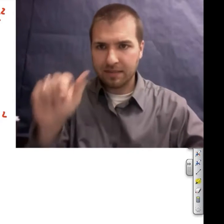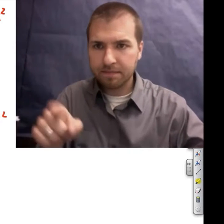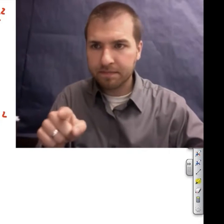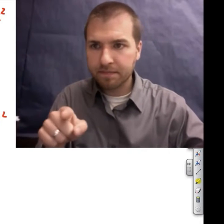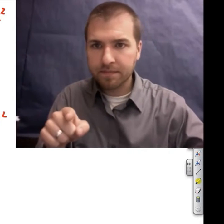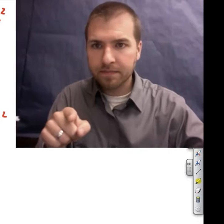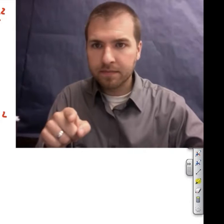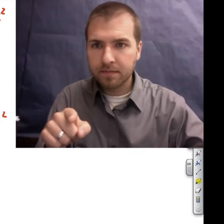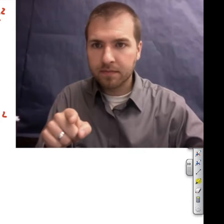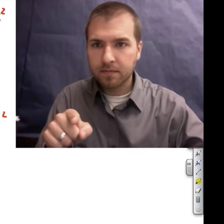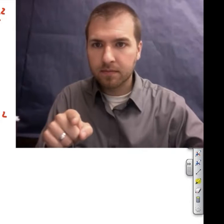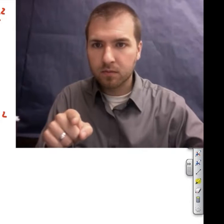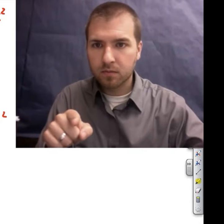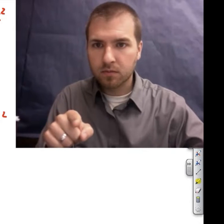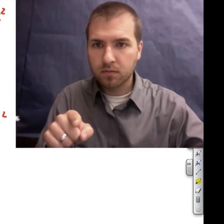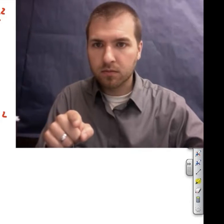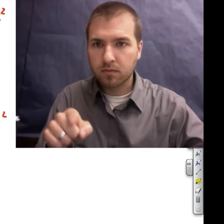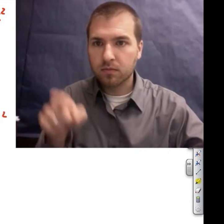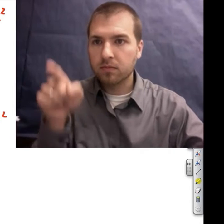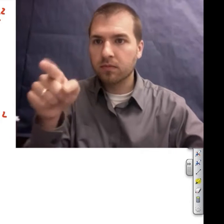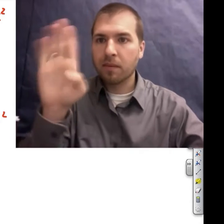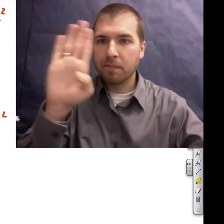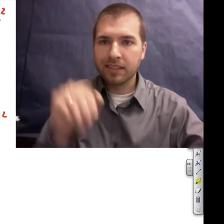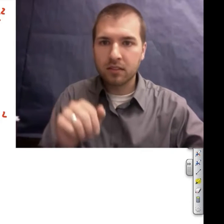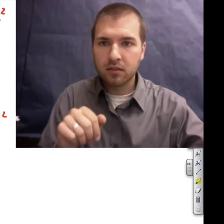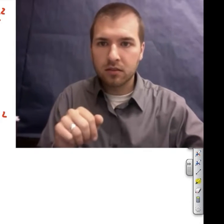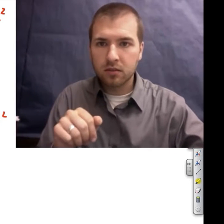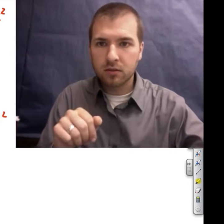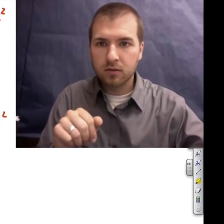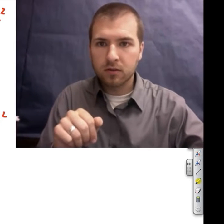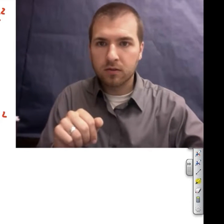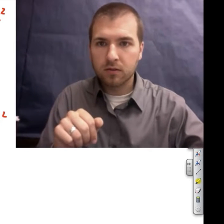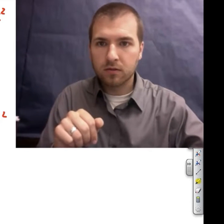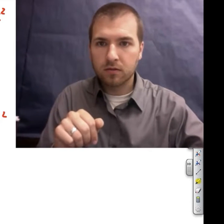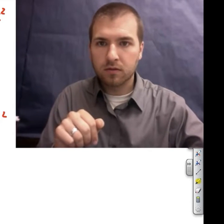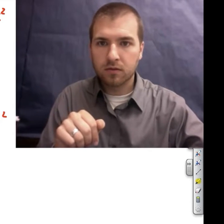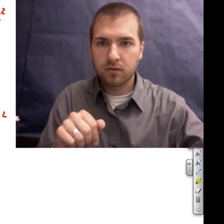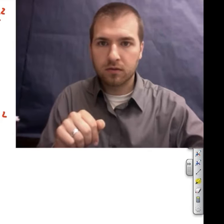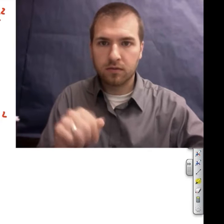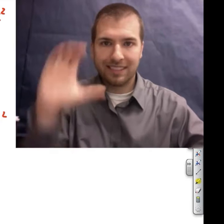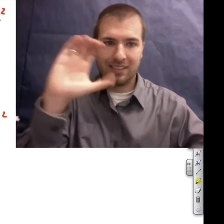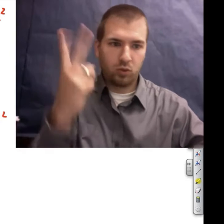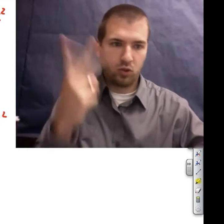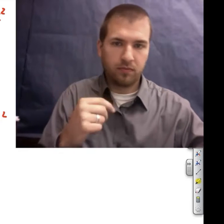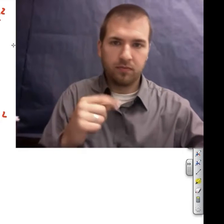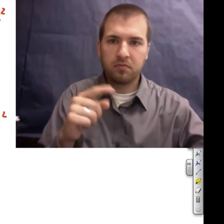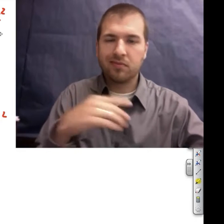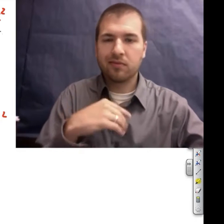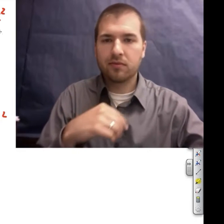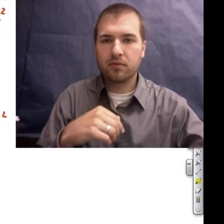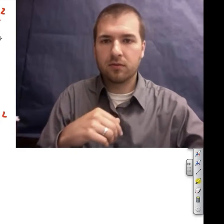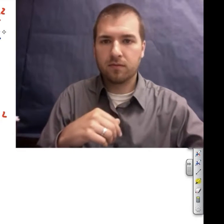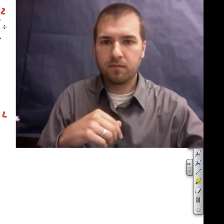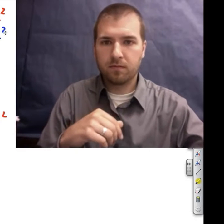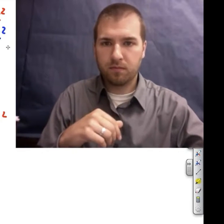have, b, a, or b, as long as it's the legs that you have doing that. So we'll do 6 squared plus 15 squared equals c